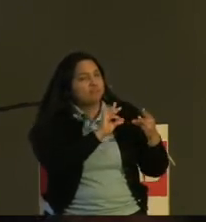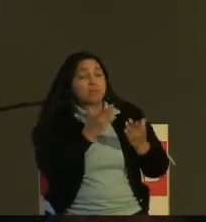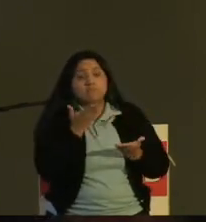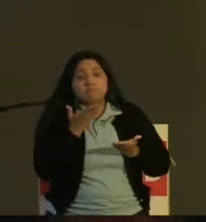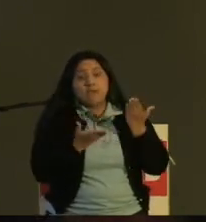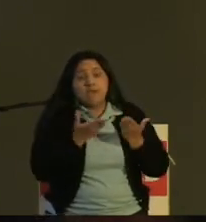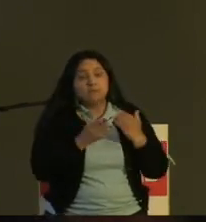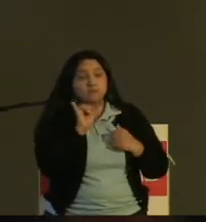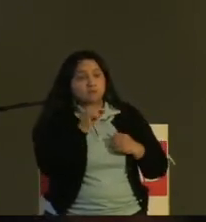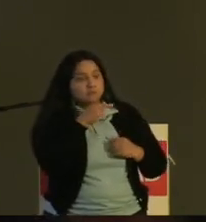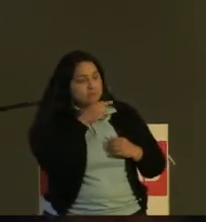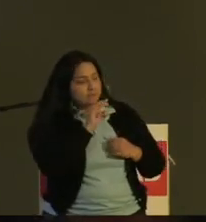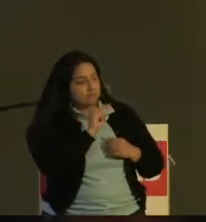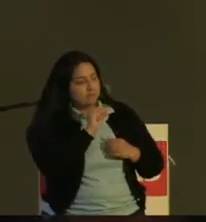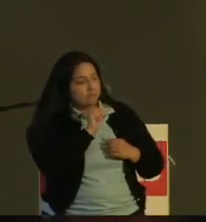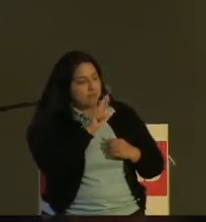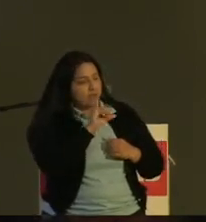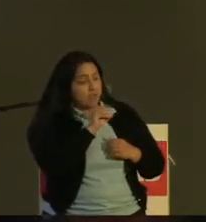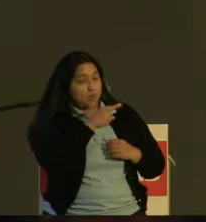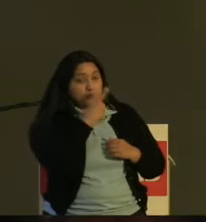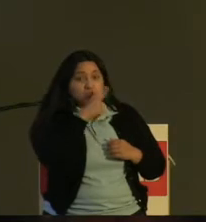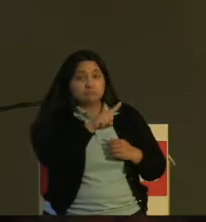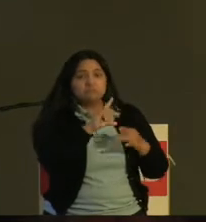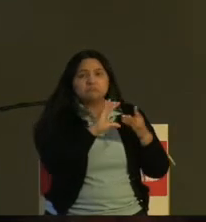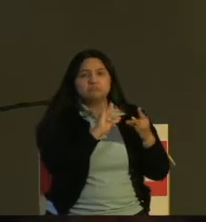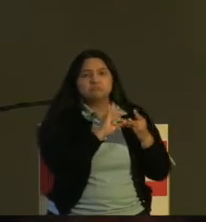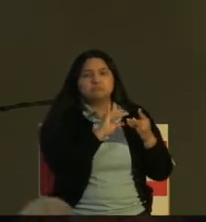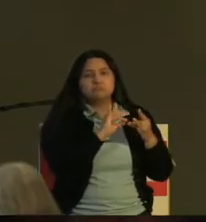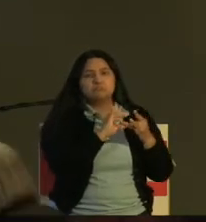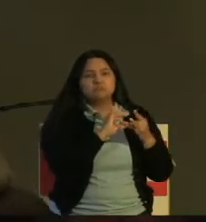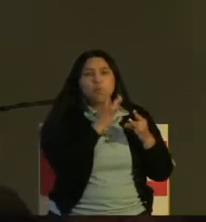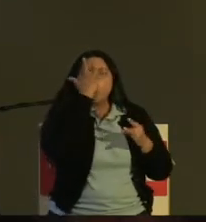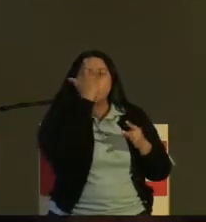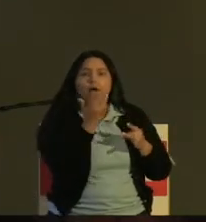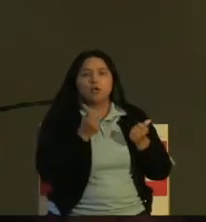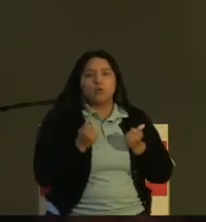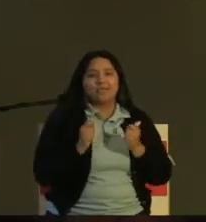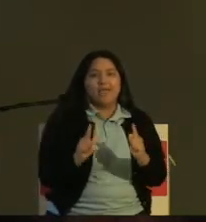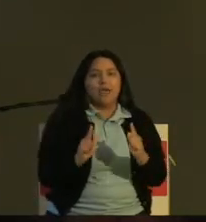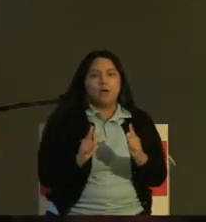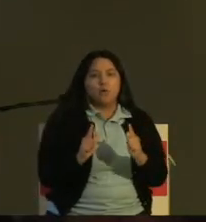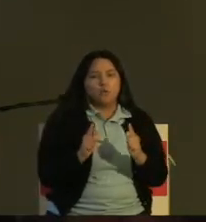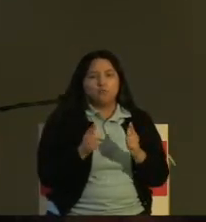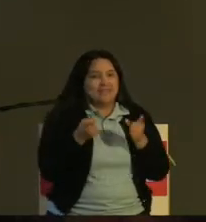Mario, if you can comment on why you let something like this happen.